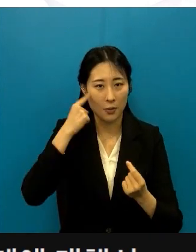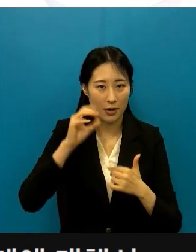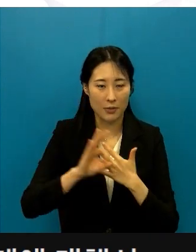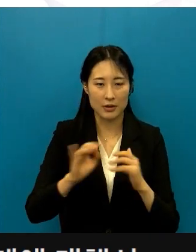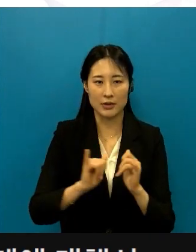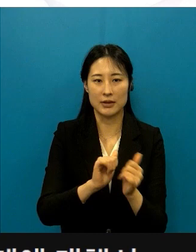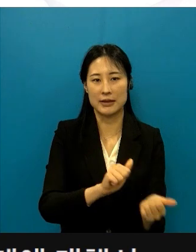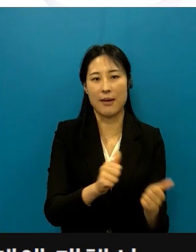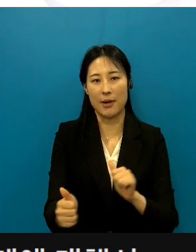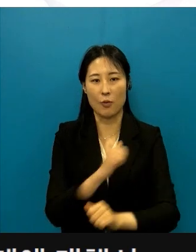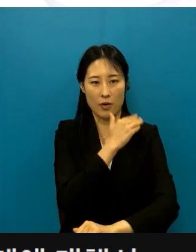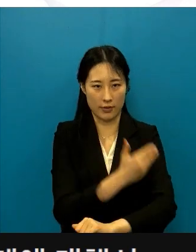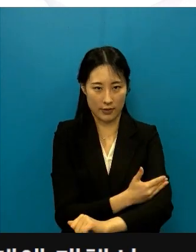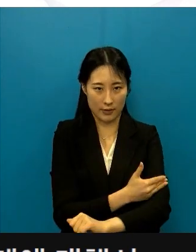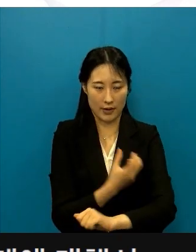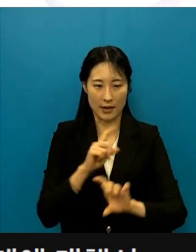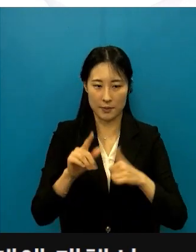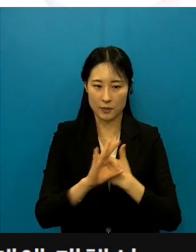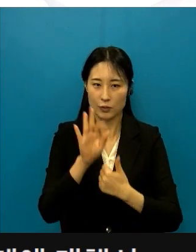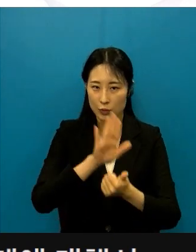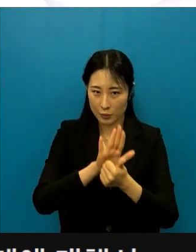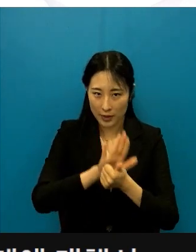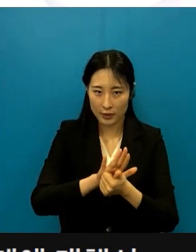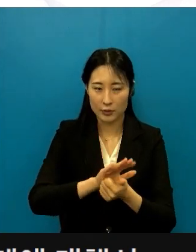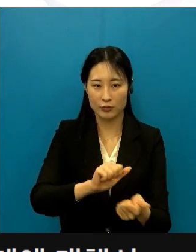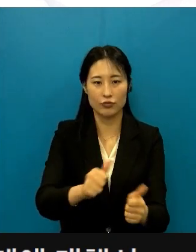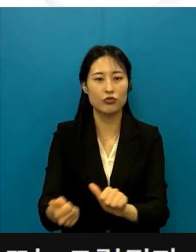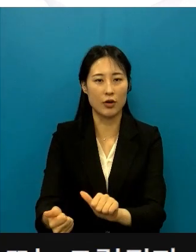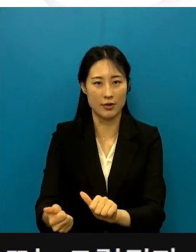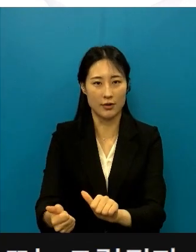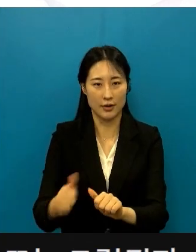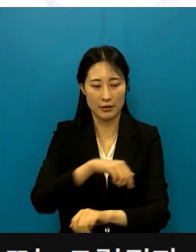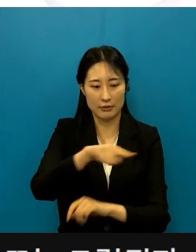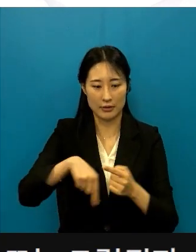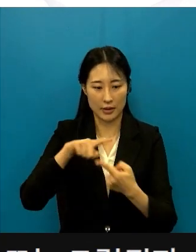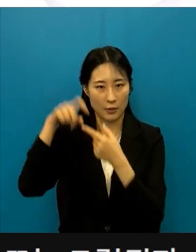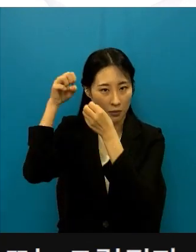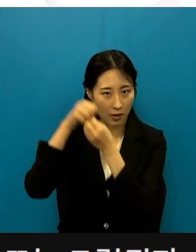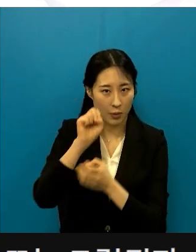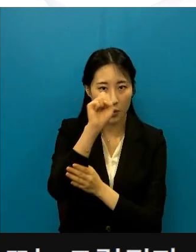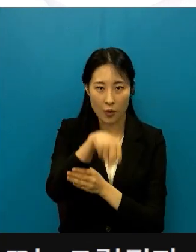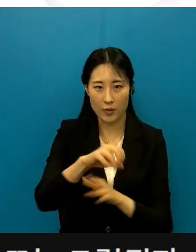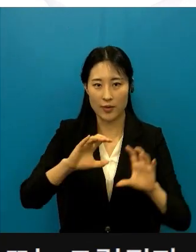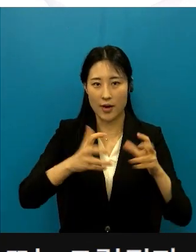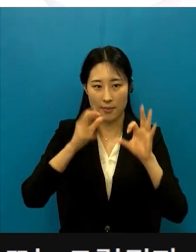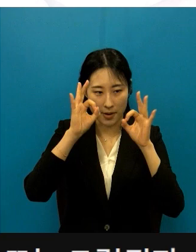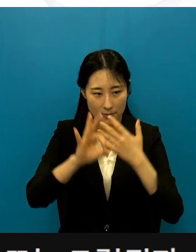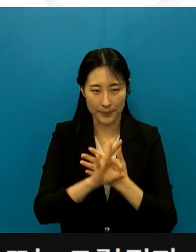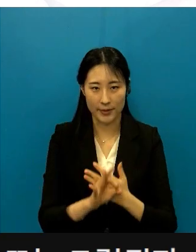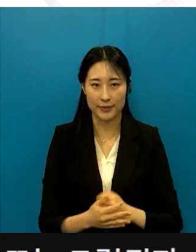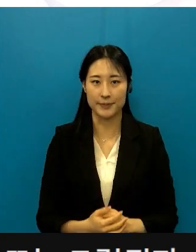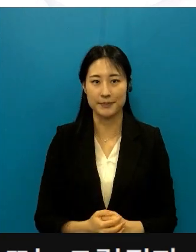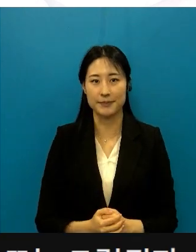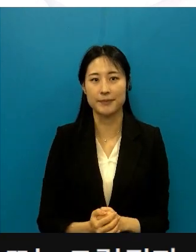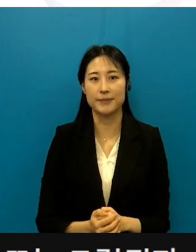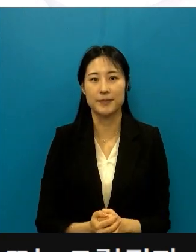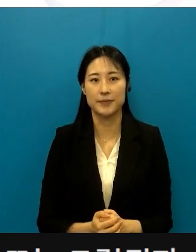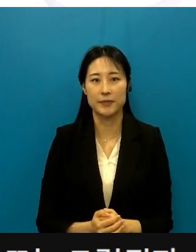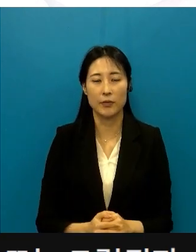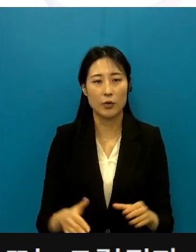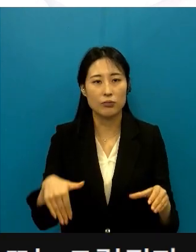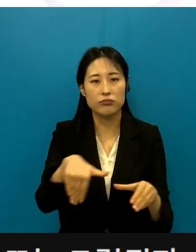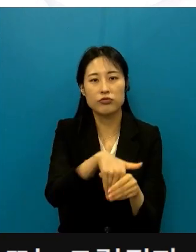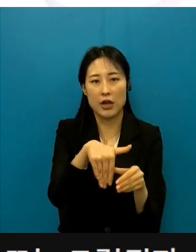who allow the practice right now, we see that the cultural formation of the country, the